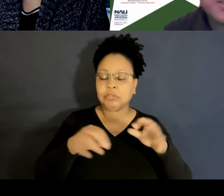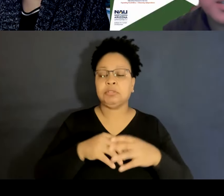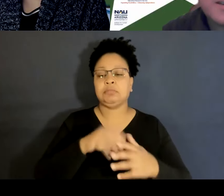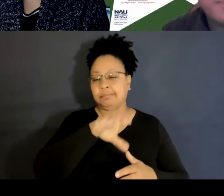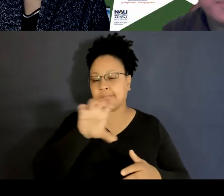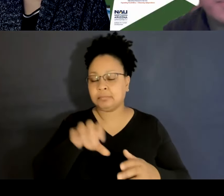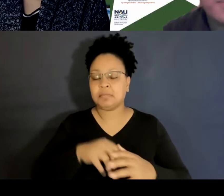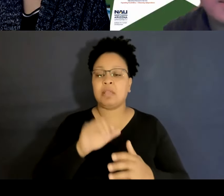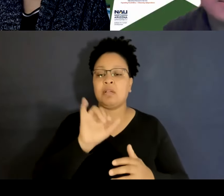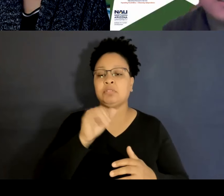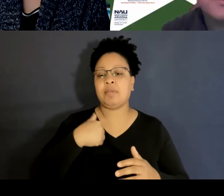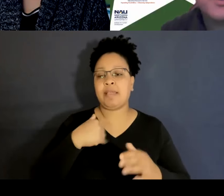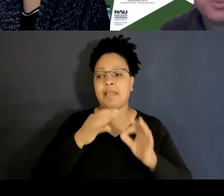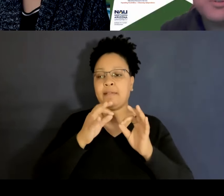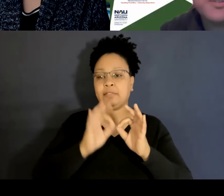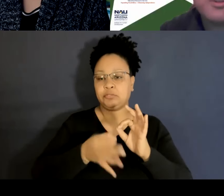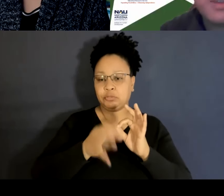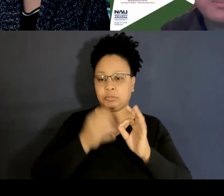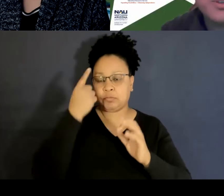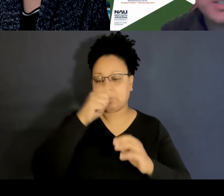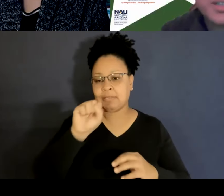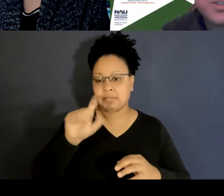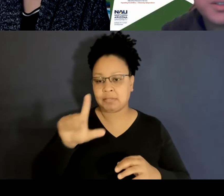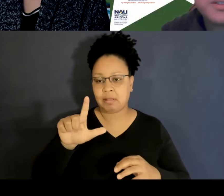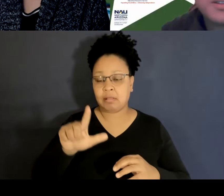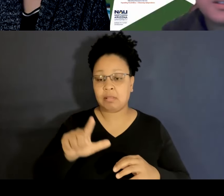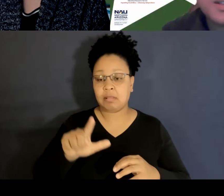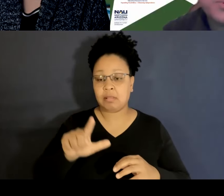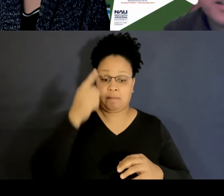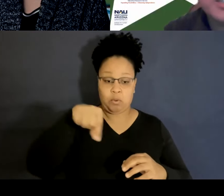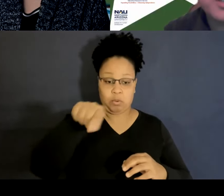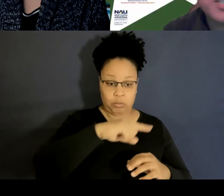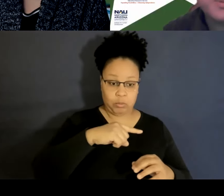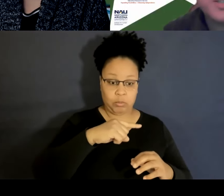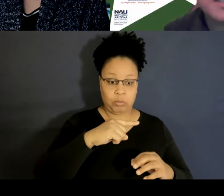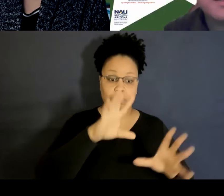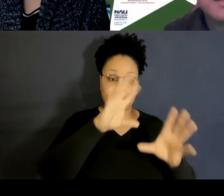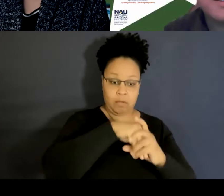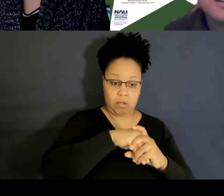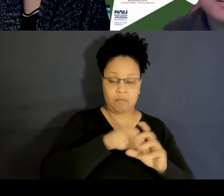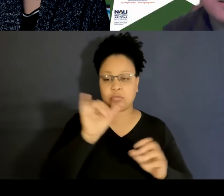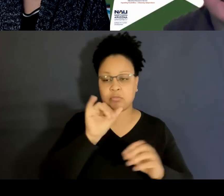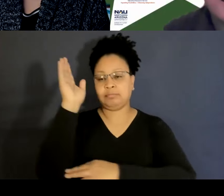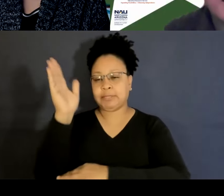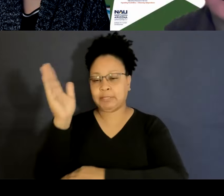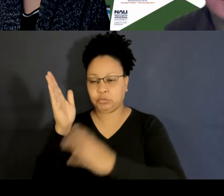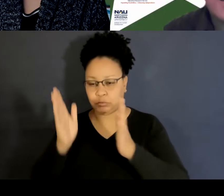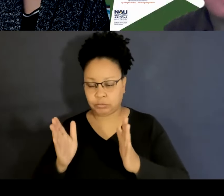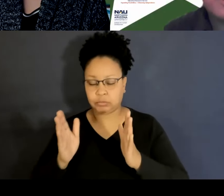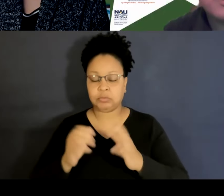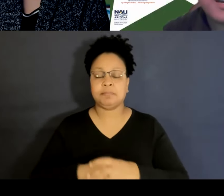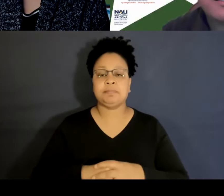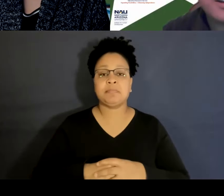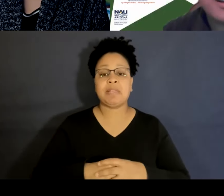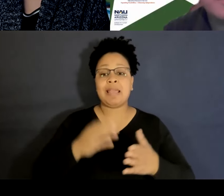working diligently. This is true for meeting presenters as well as participants. And then at the